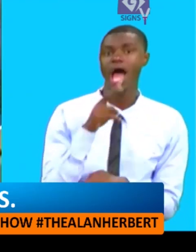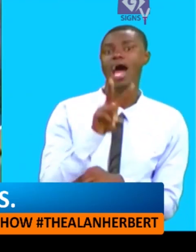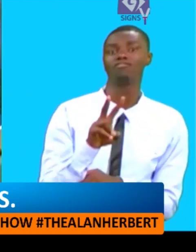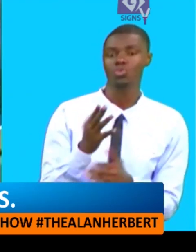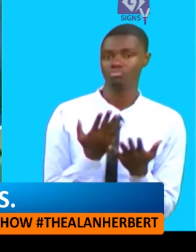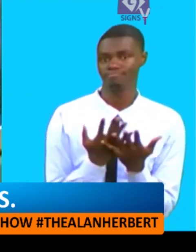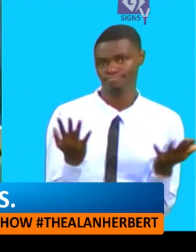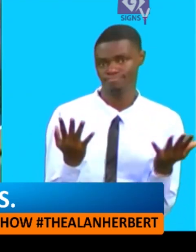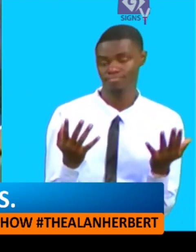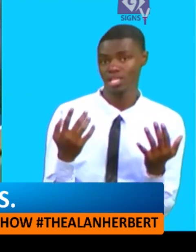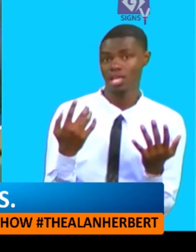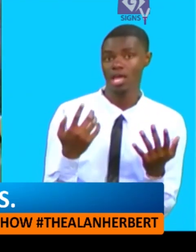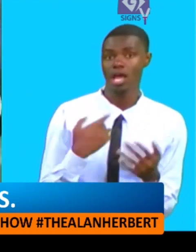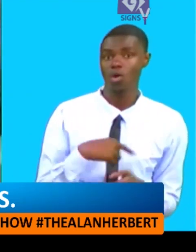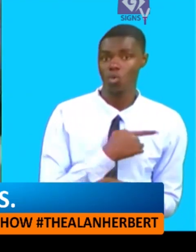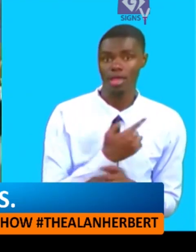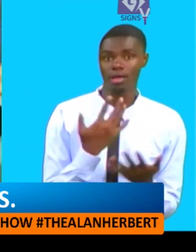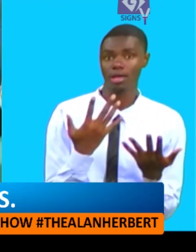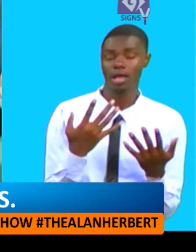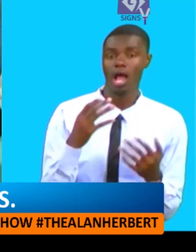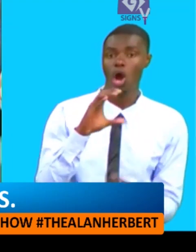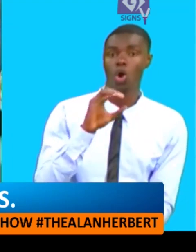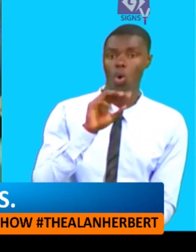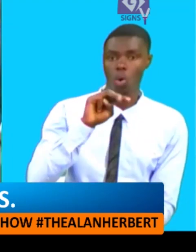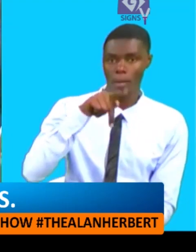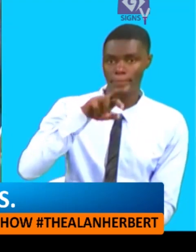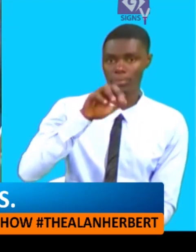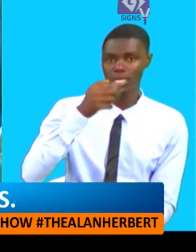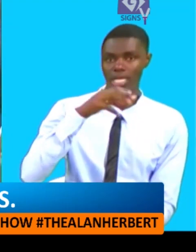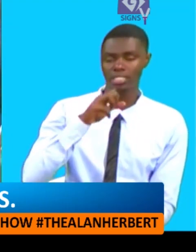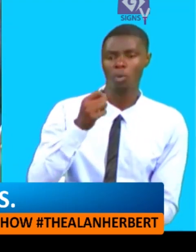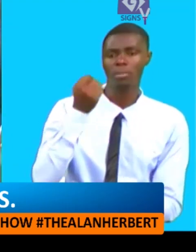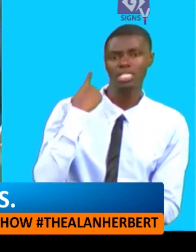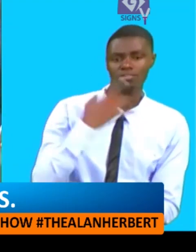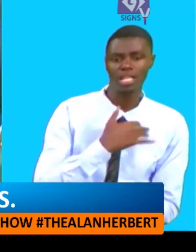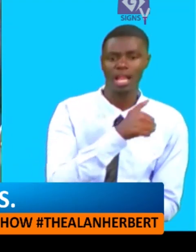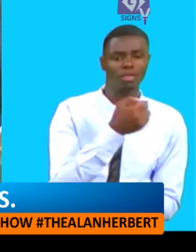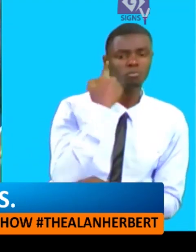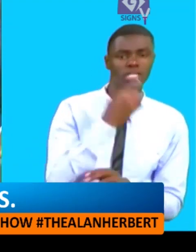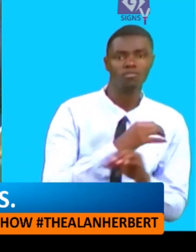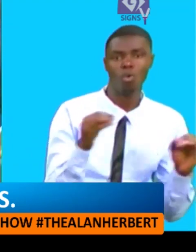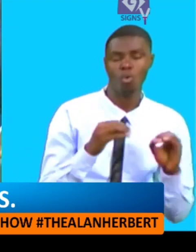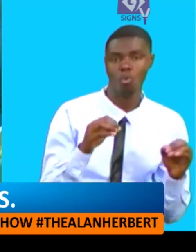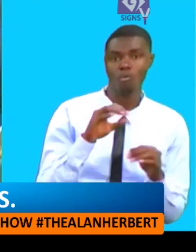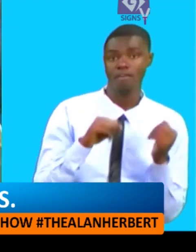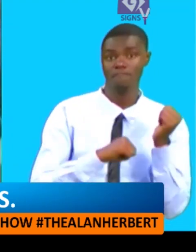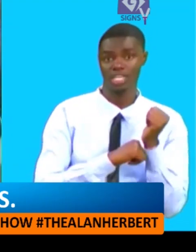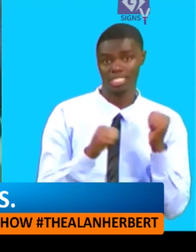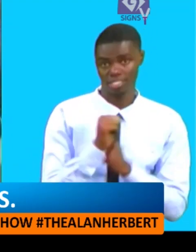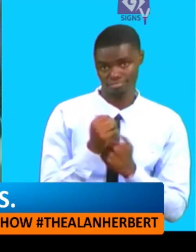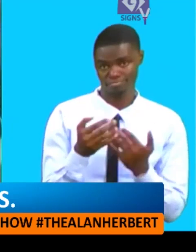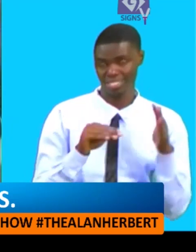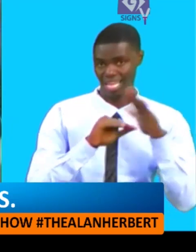facilities. Normally we have facilities we call comprehensive facilities, Yes. and those we call non-comprehensive facilities. So access